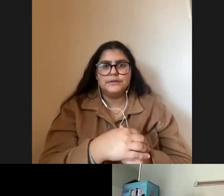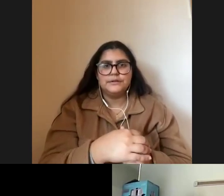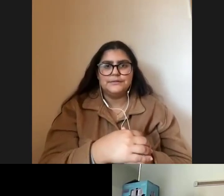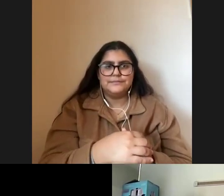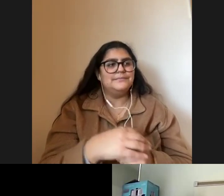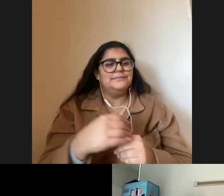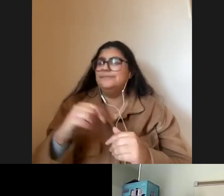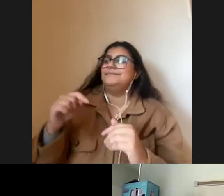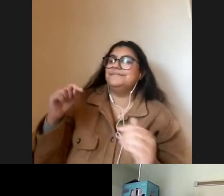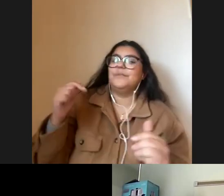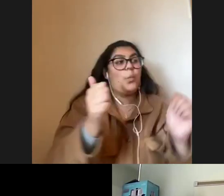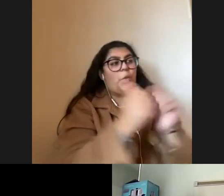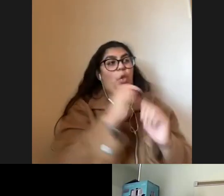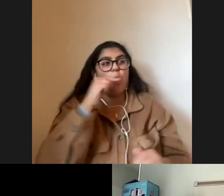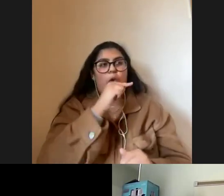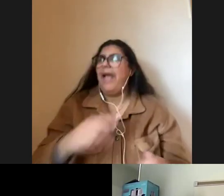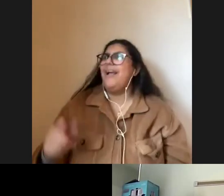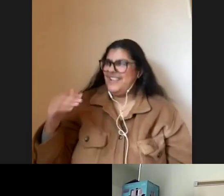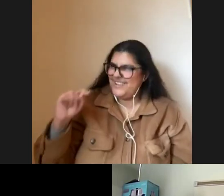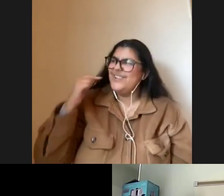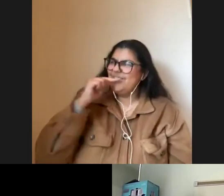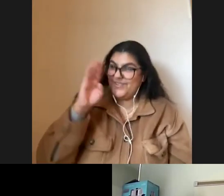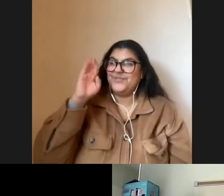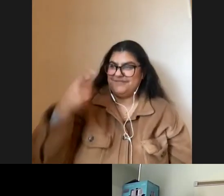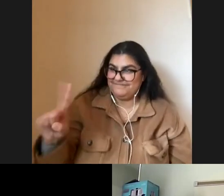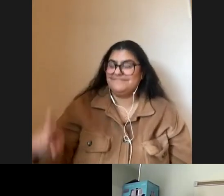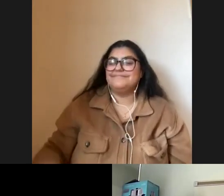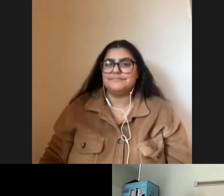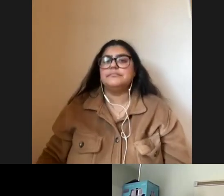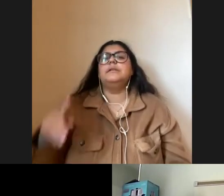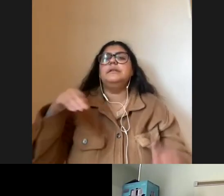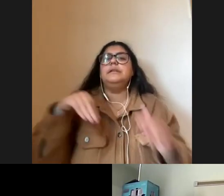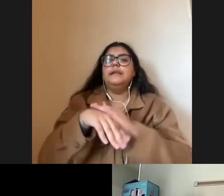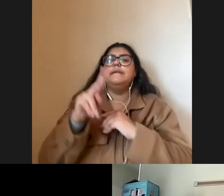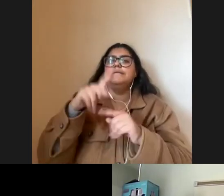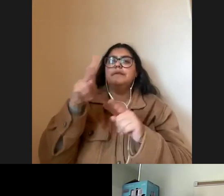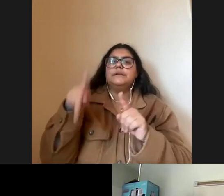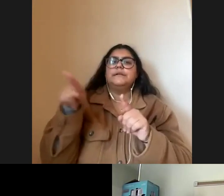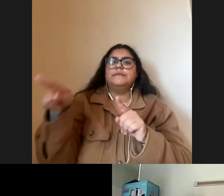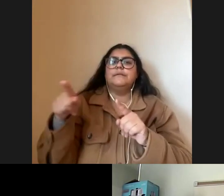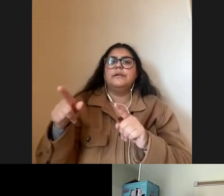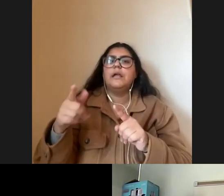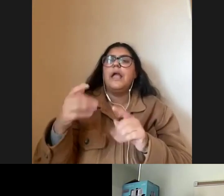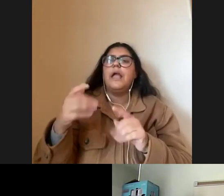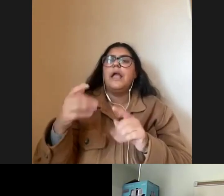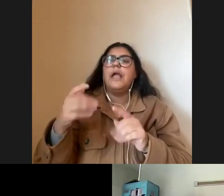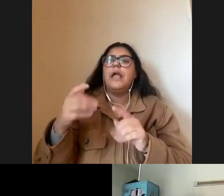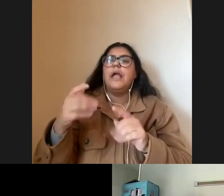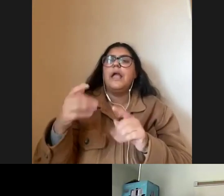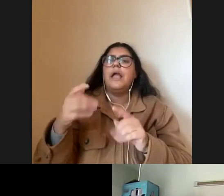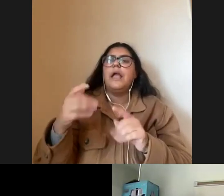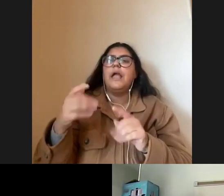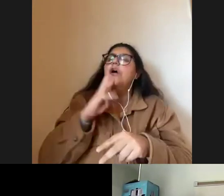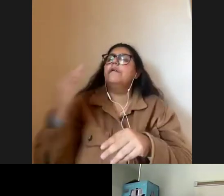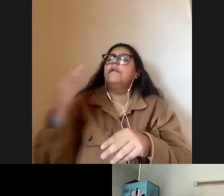it. it'll do Um, it. we've got a class from right outside Philly. How many saltwater species of fish are there in total? Ooh.